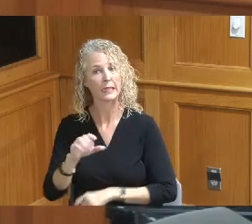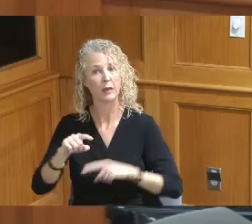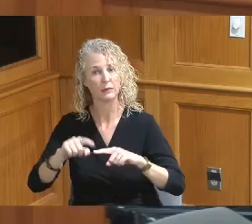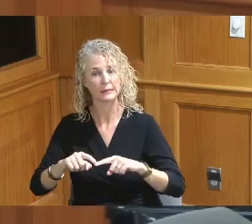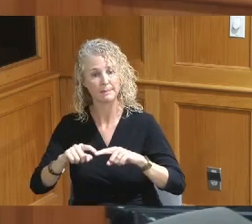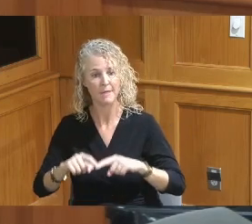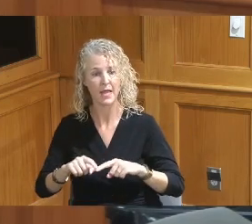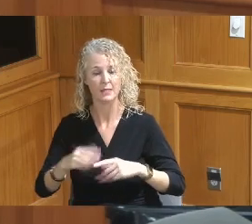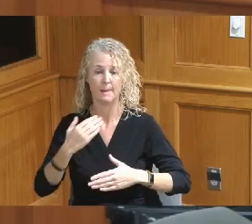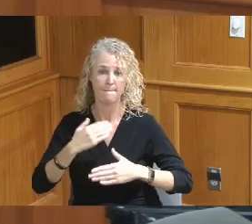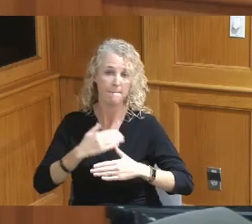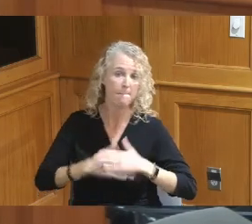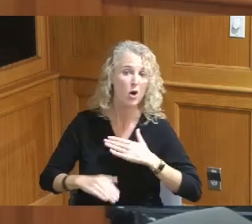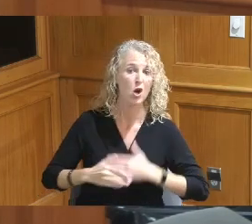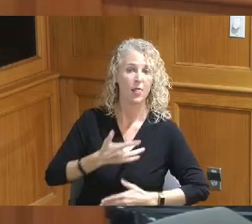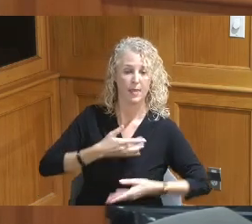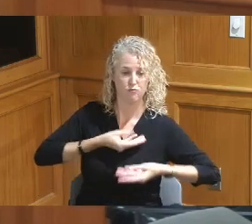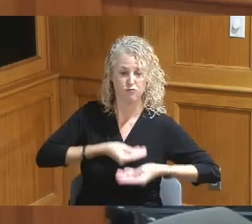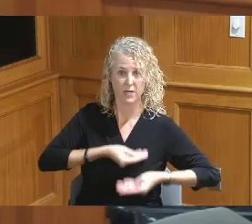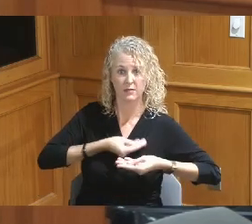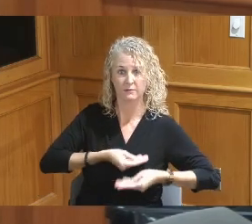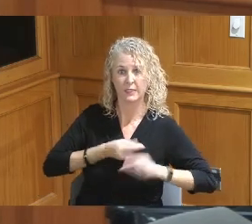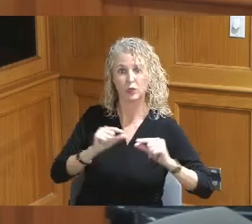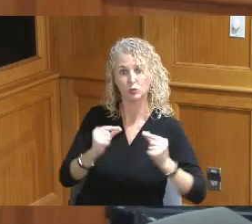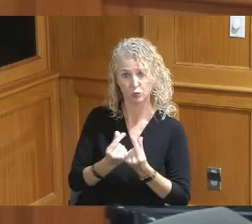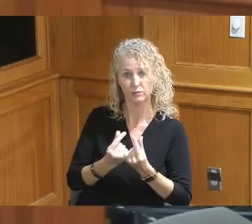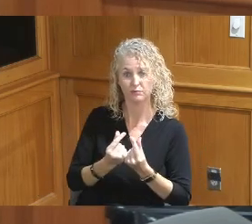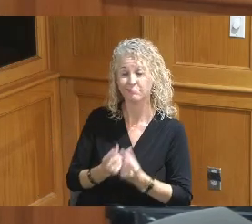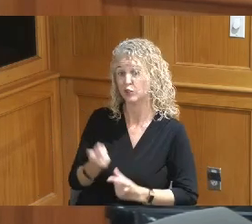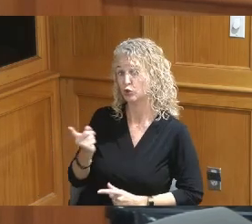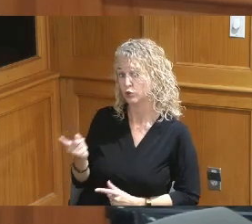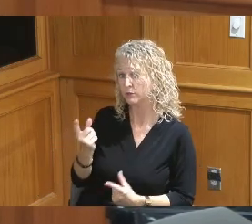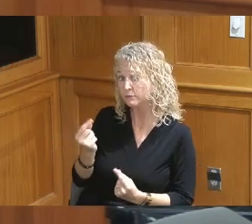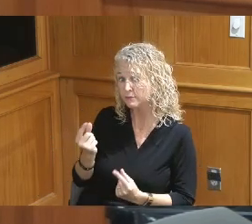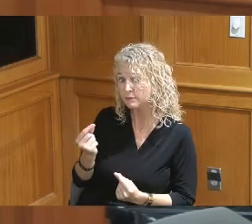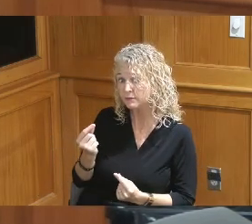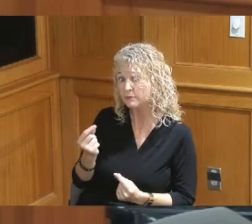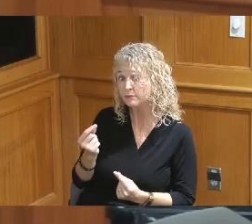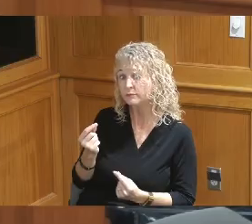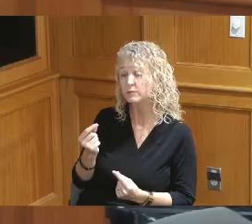County-based birth and breastfeeding coalition, she centers the